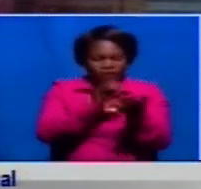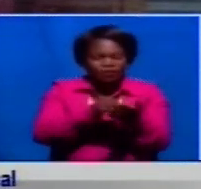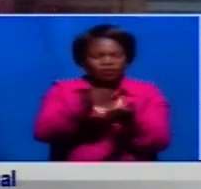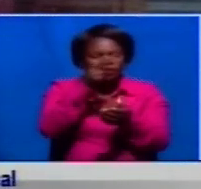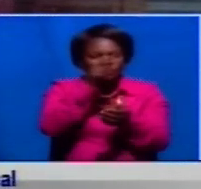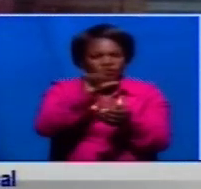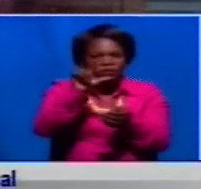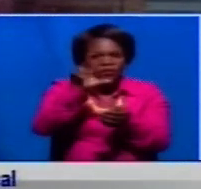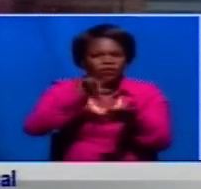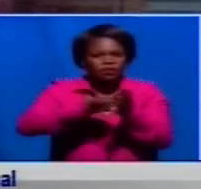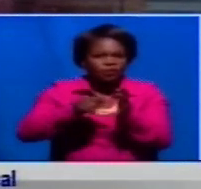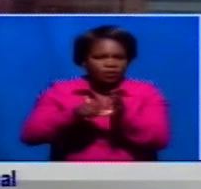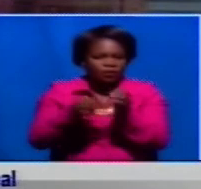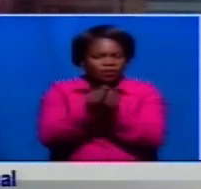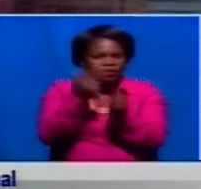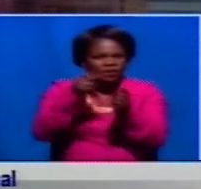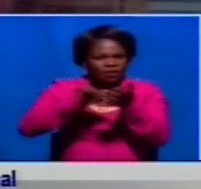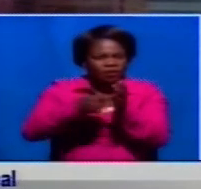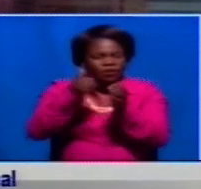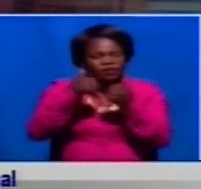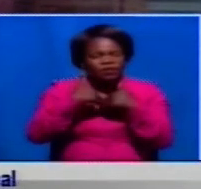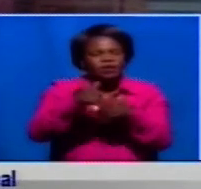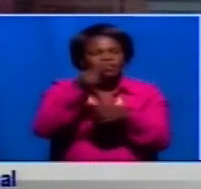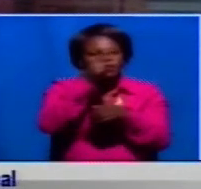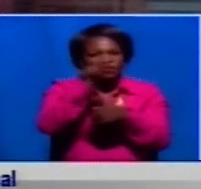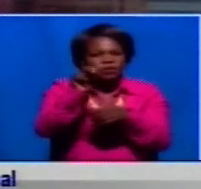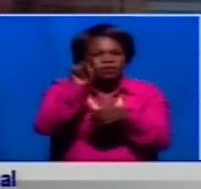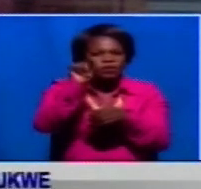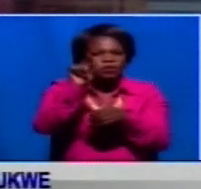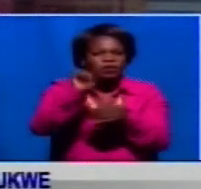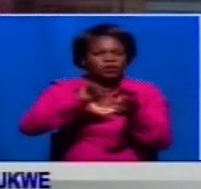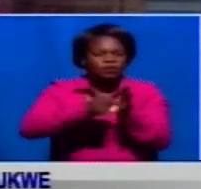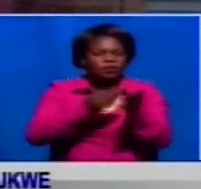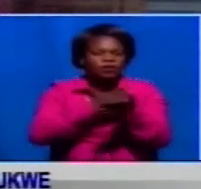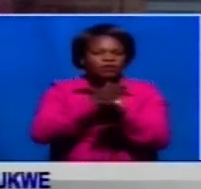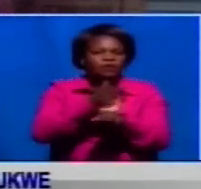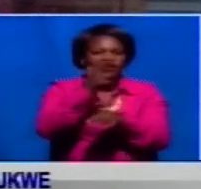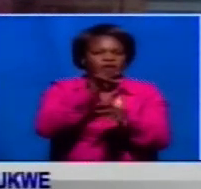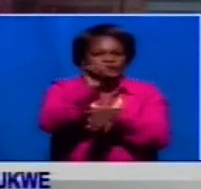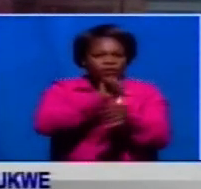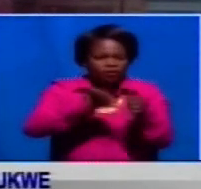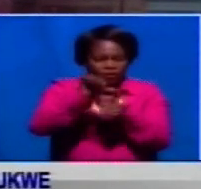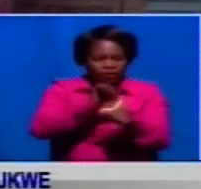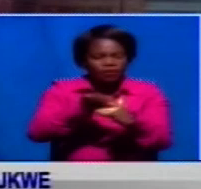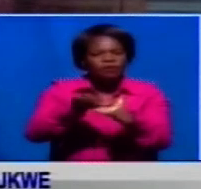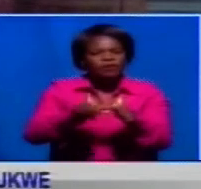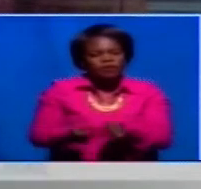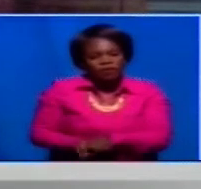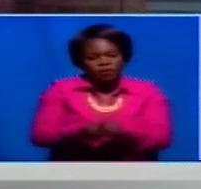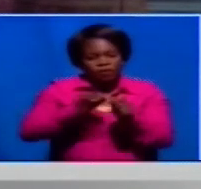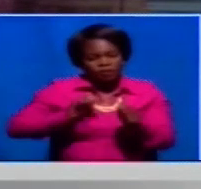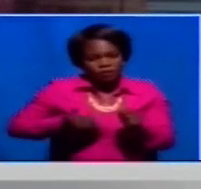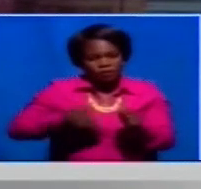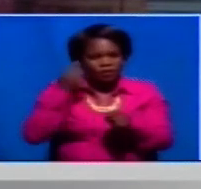points behind Venter, who had 220 points after 3 rounds. And Zambia Golf Union's secretary,